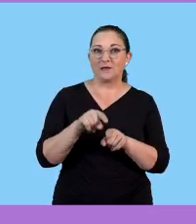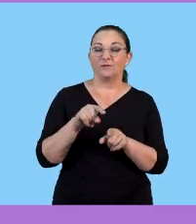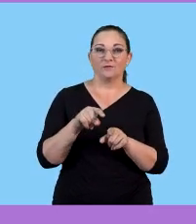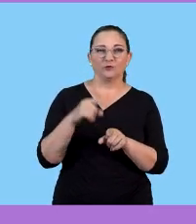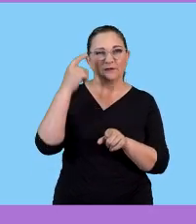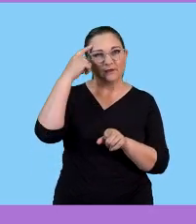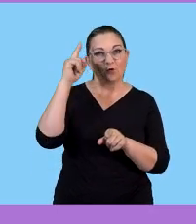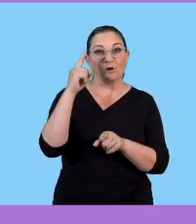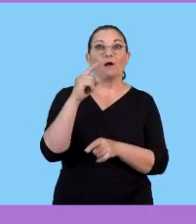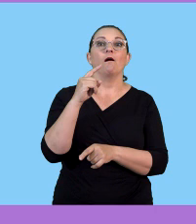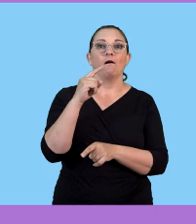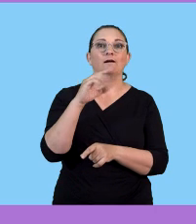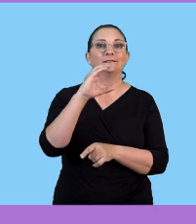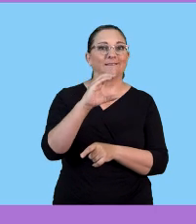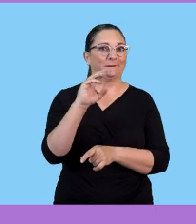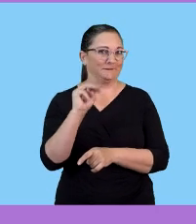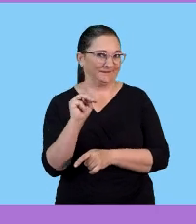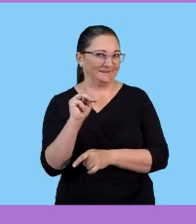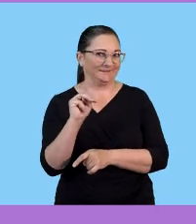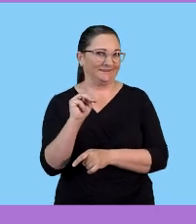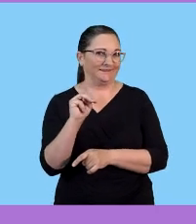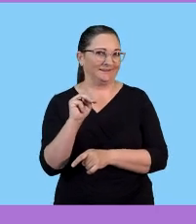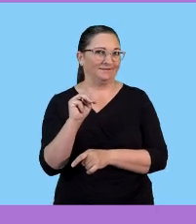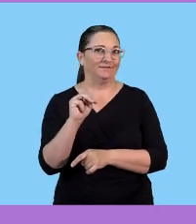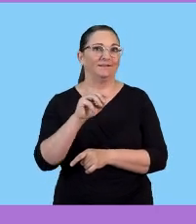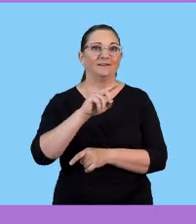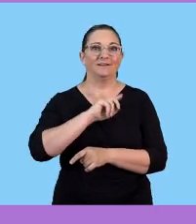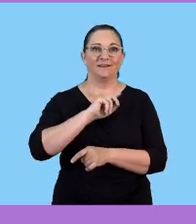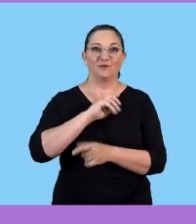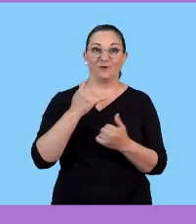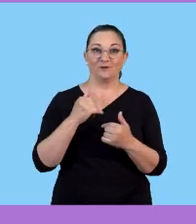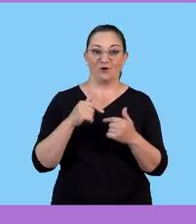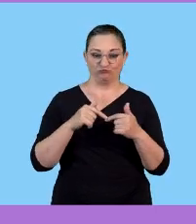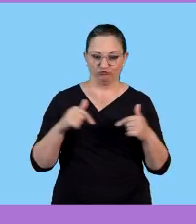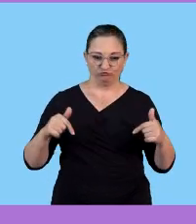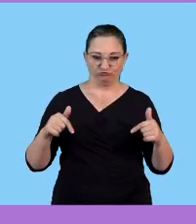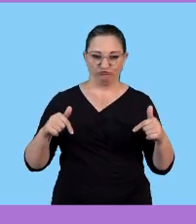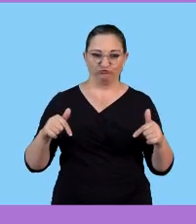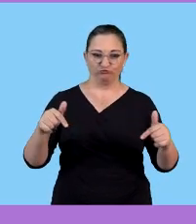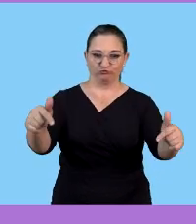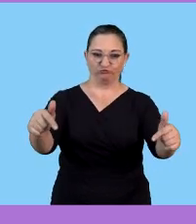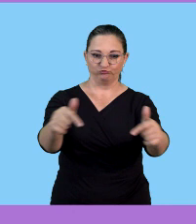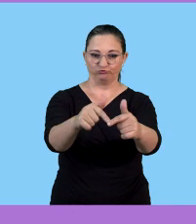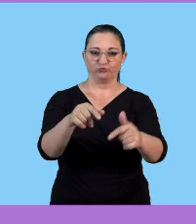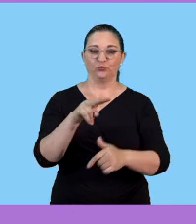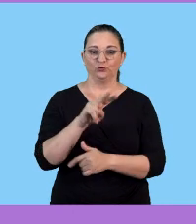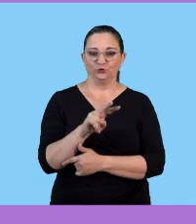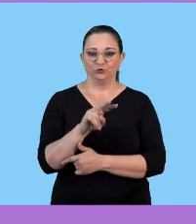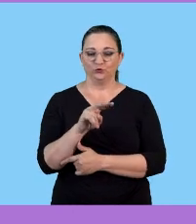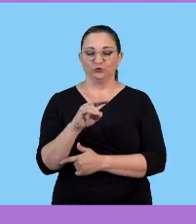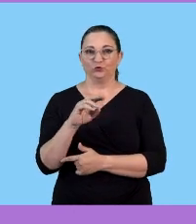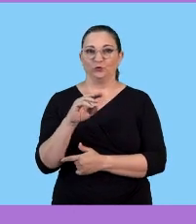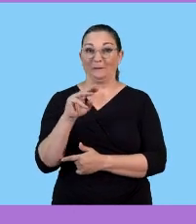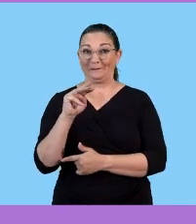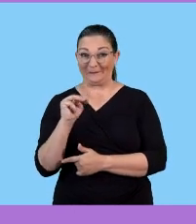height of 30 centimeters. Let me just get rid of this line. Base of 15 centimeters. Right,